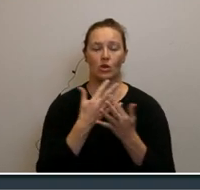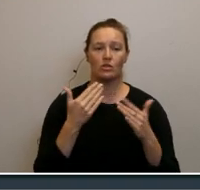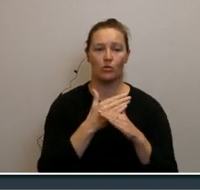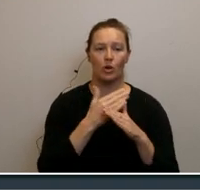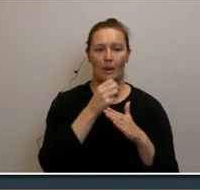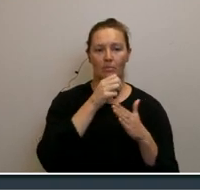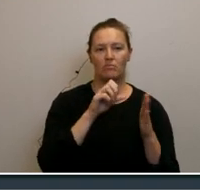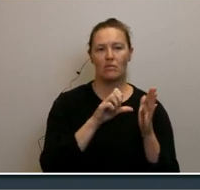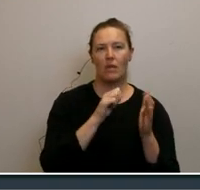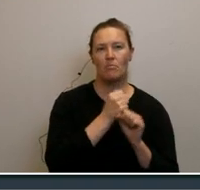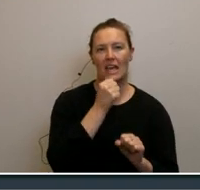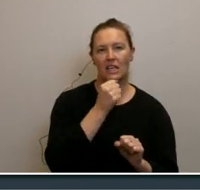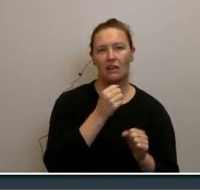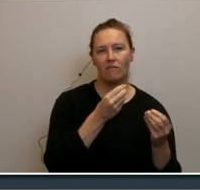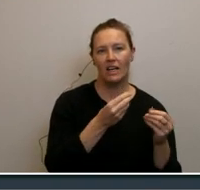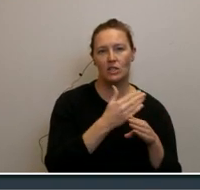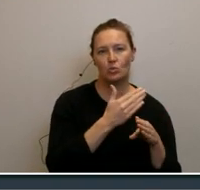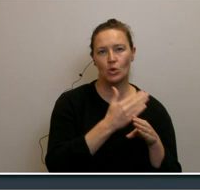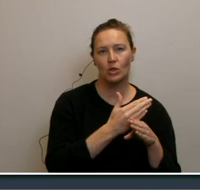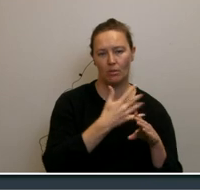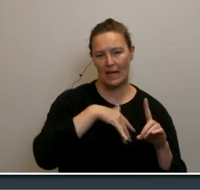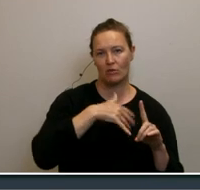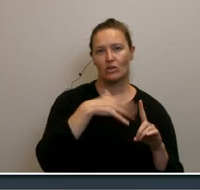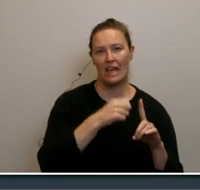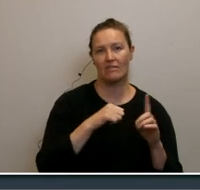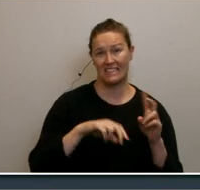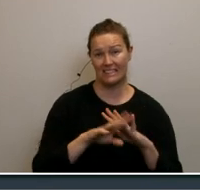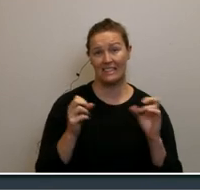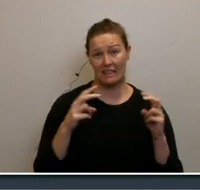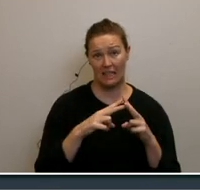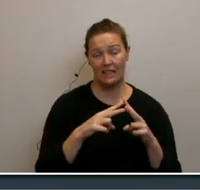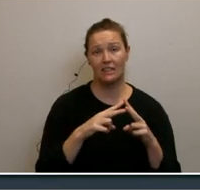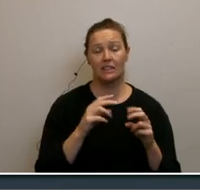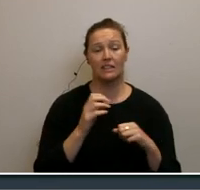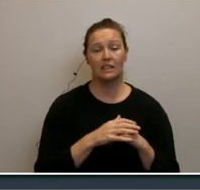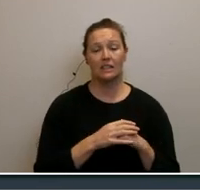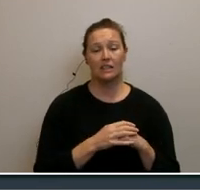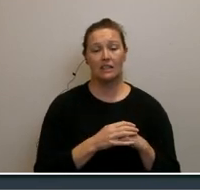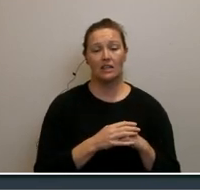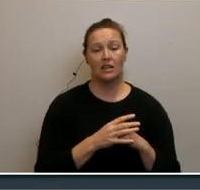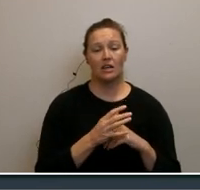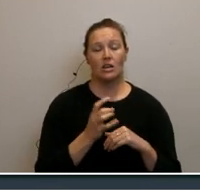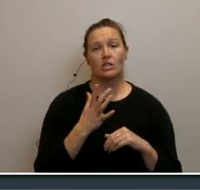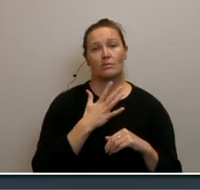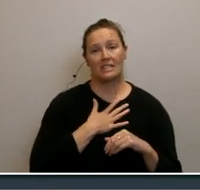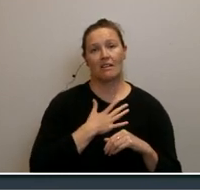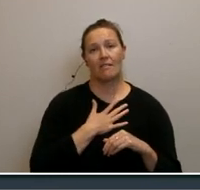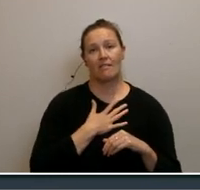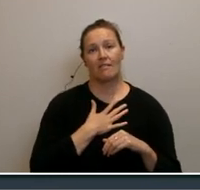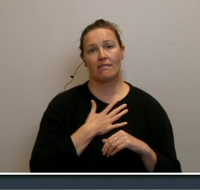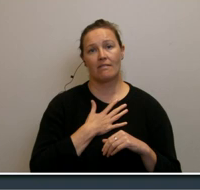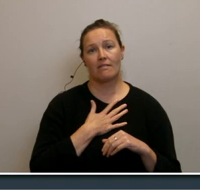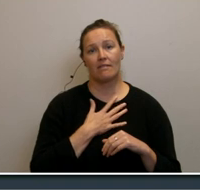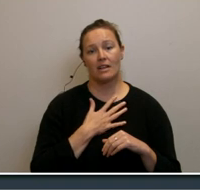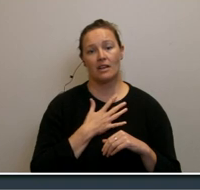and other business activities in Sydney. And I had the experience to take on board some of the major benefits of